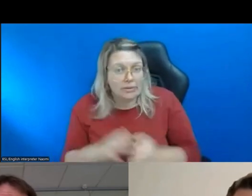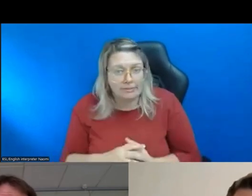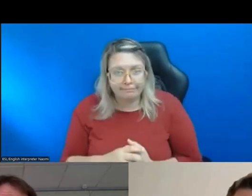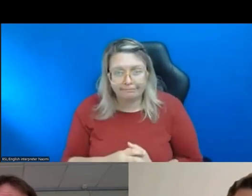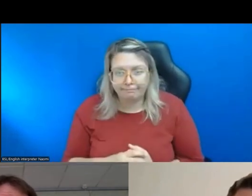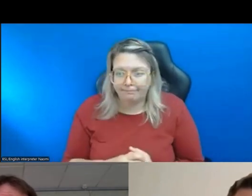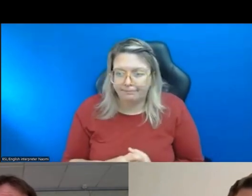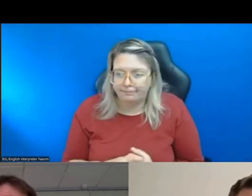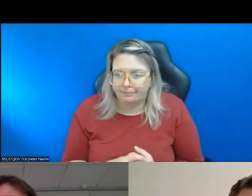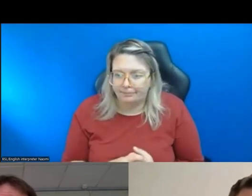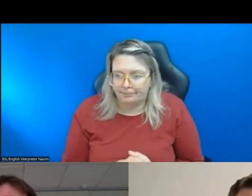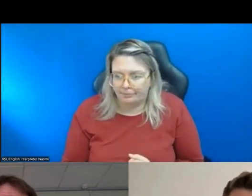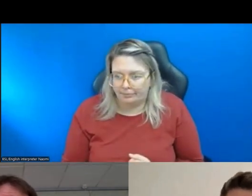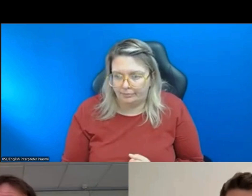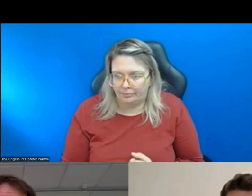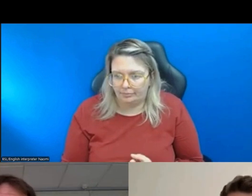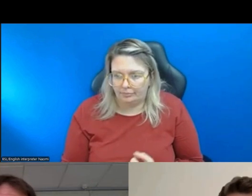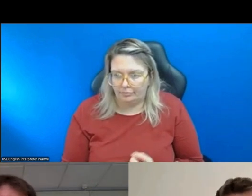So I'm